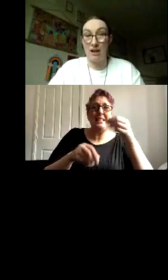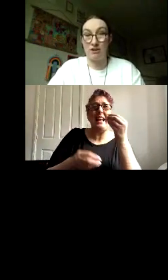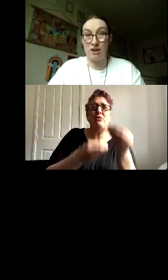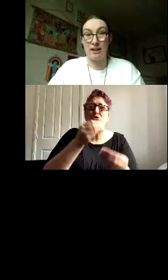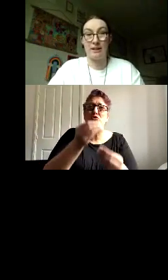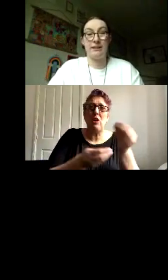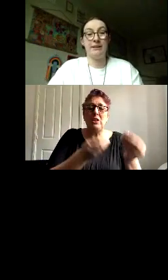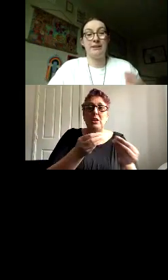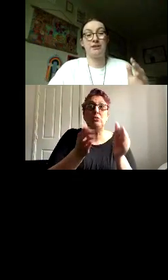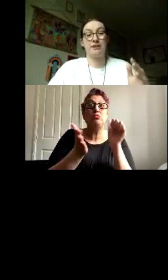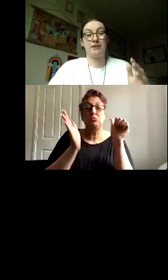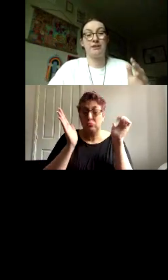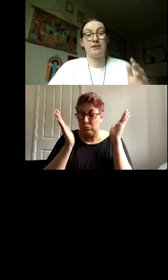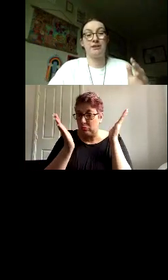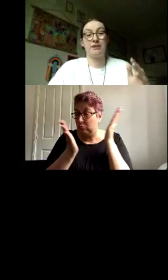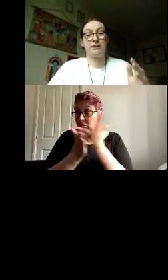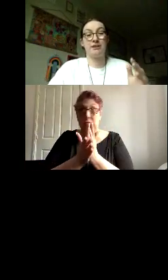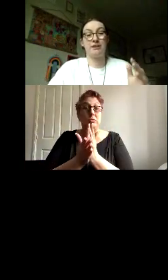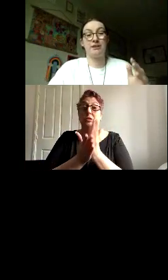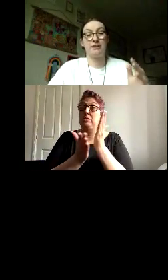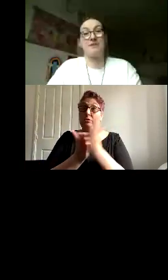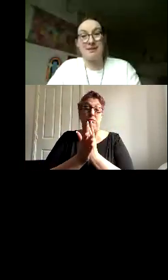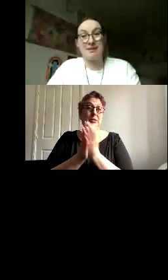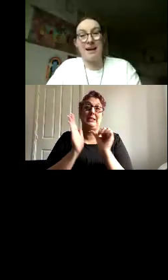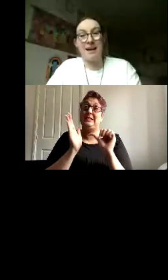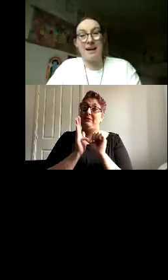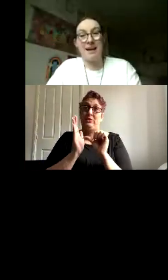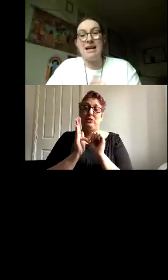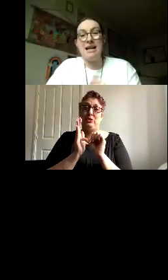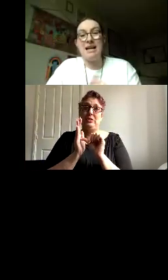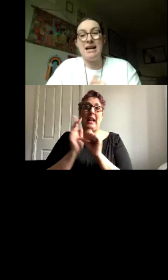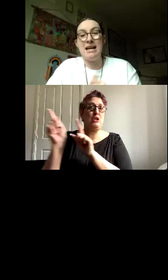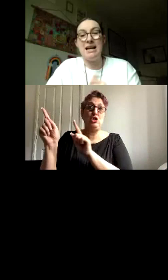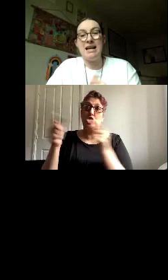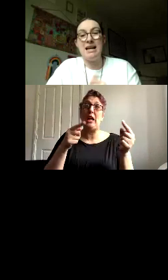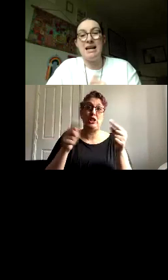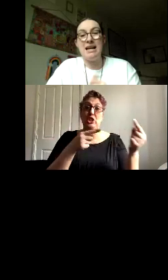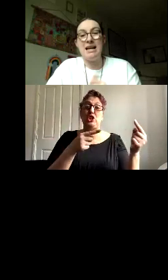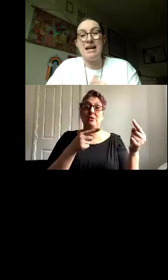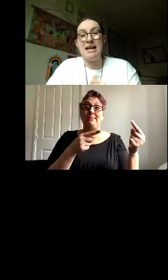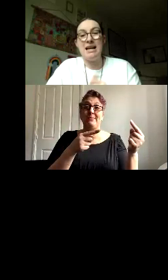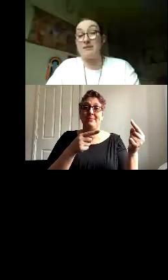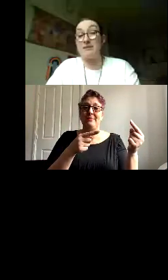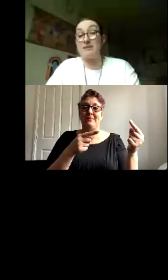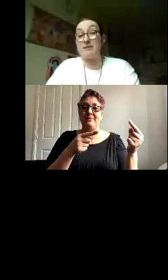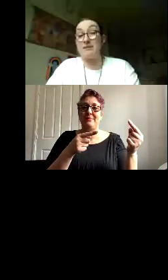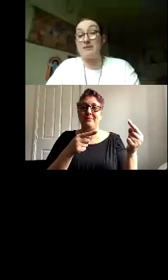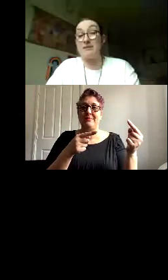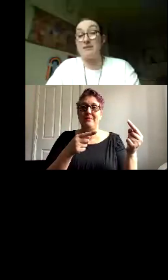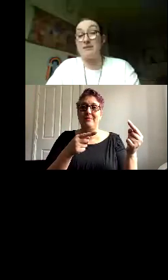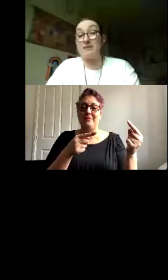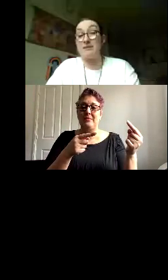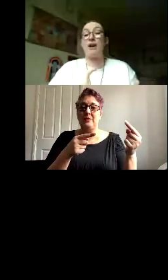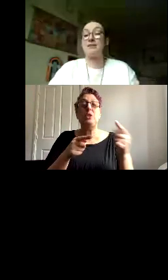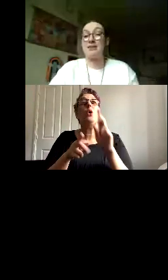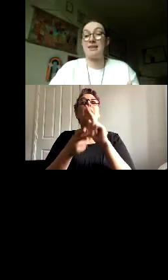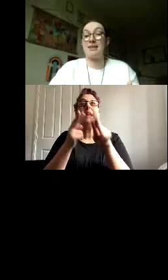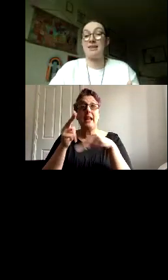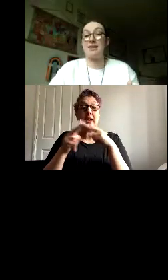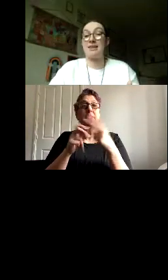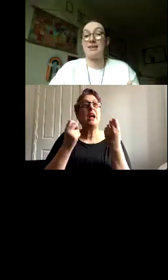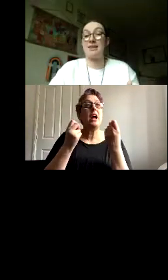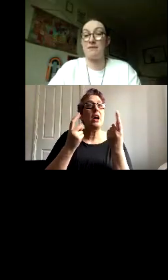very challenging. So to people to understand that, and if somebody can understand English, then